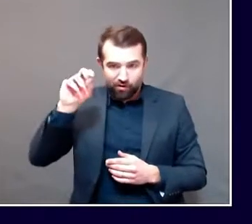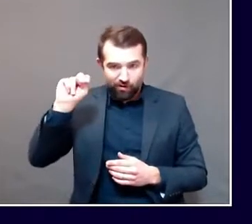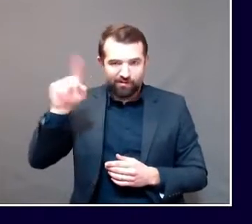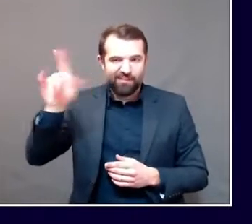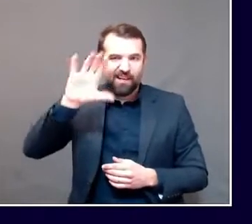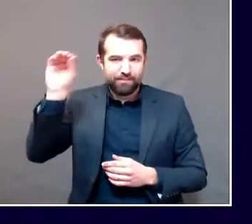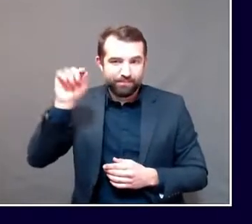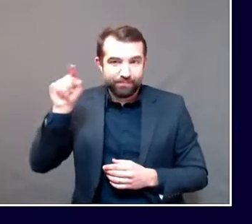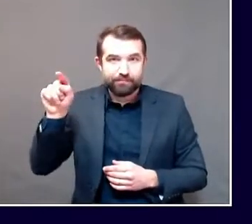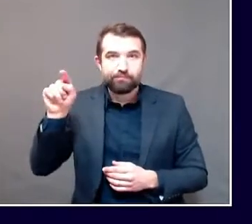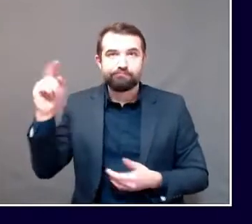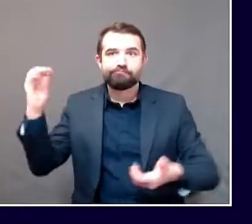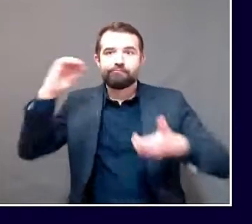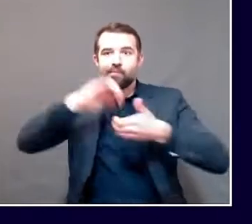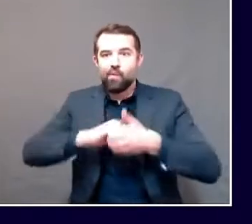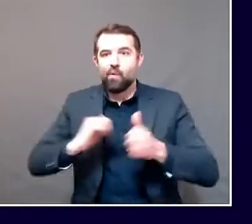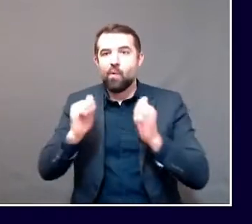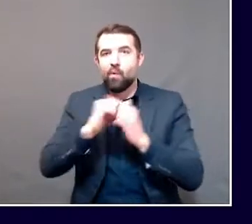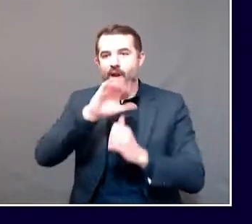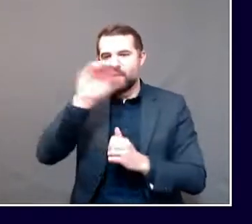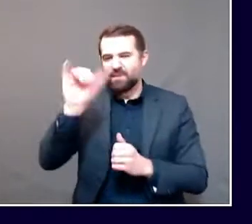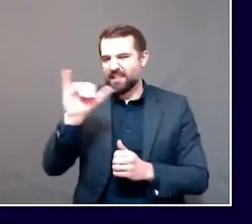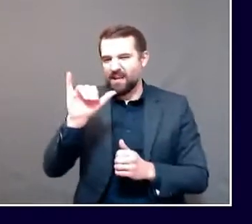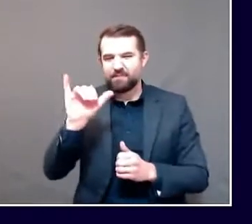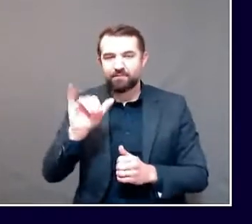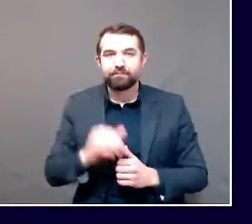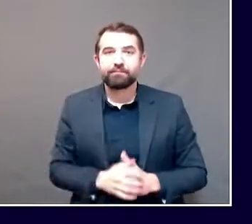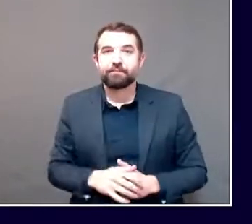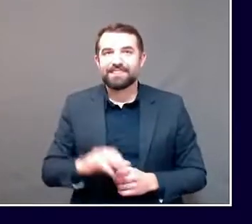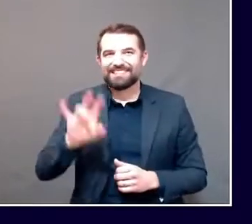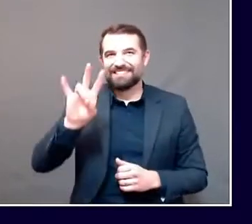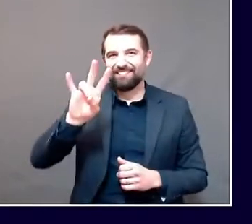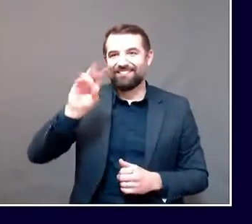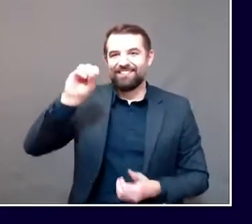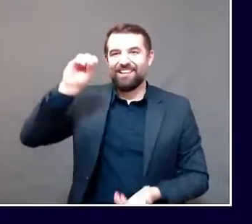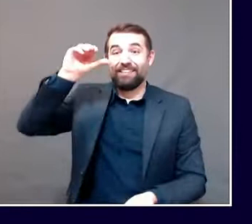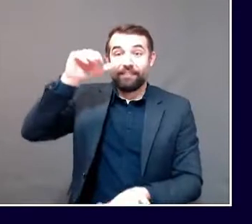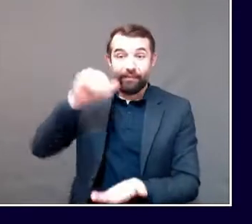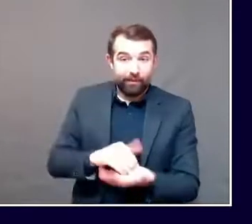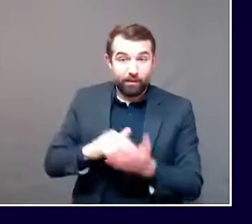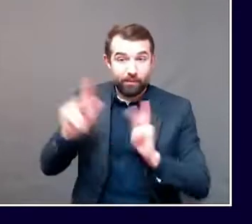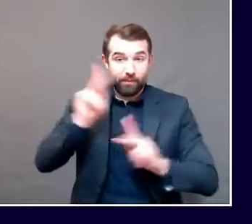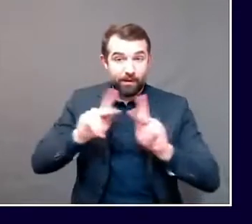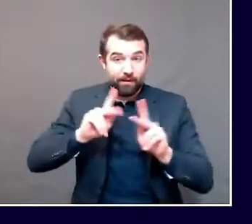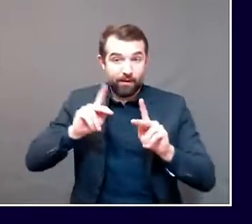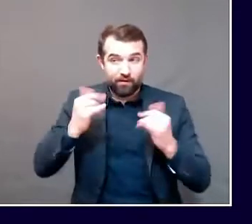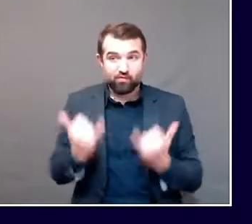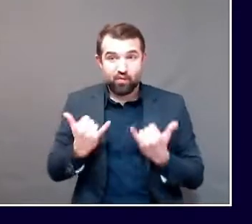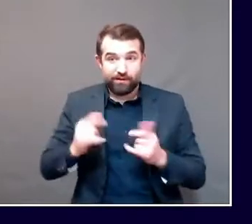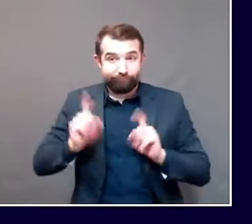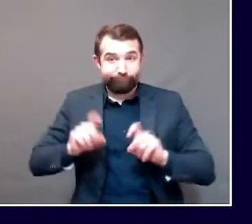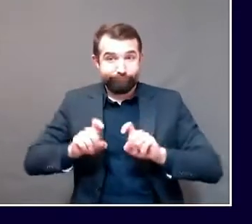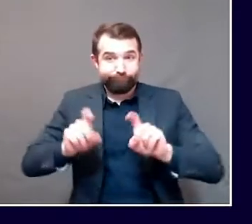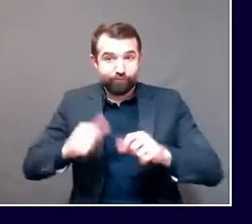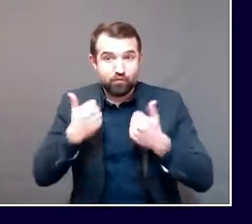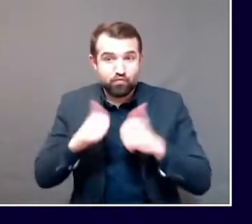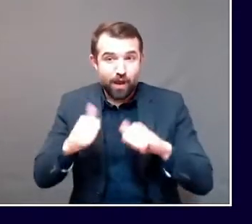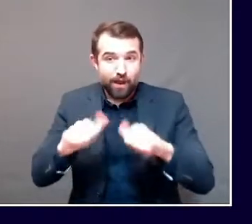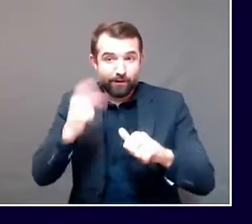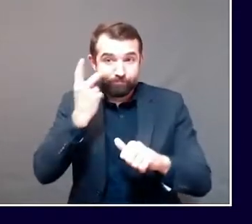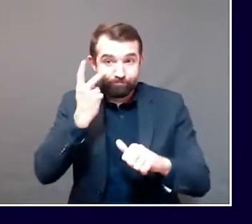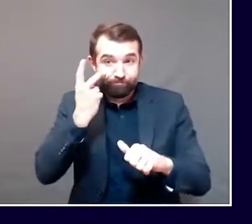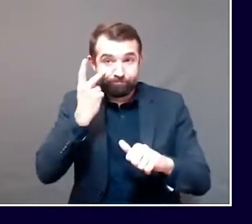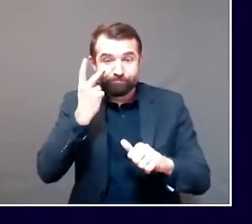trials have enrolled approximately 70,000 people. Unlike the other 2 vaccines I mentioned, this one is unique for 2